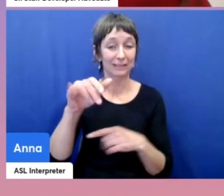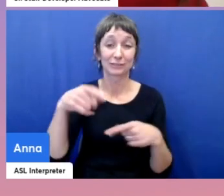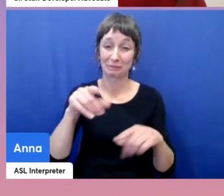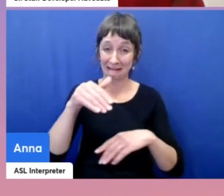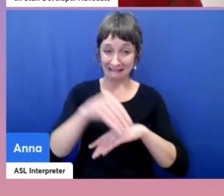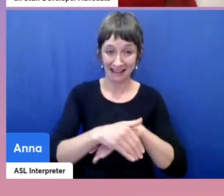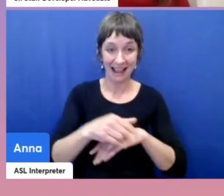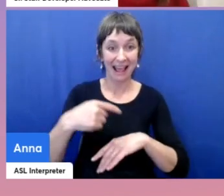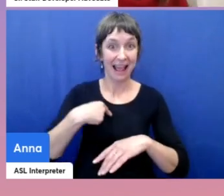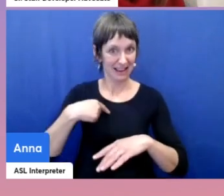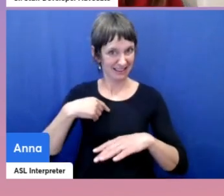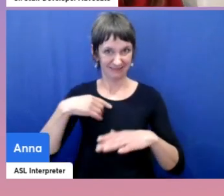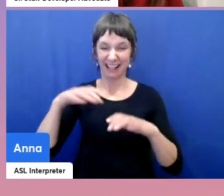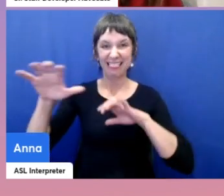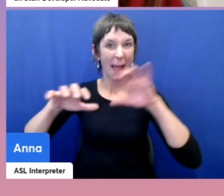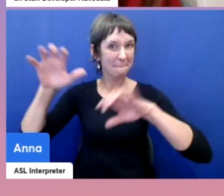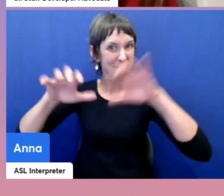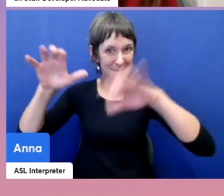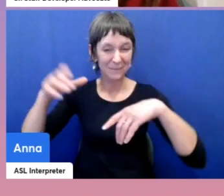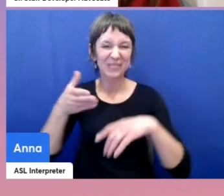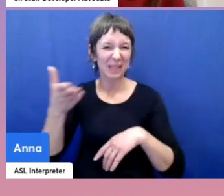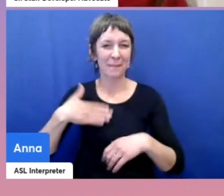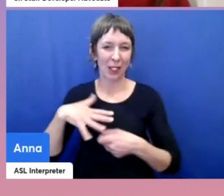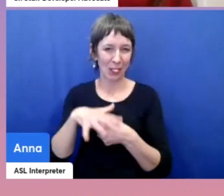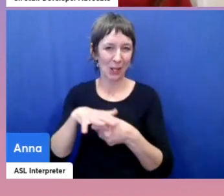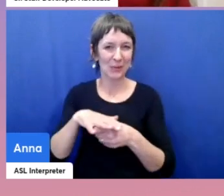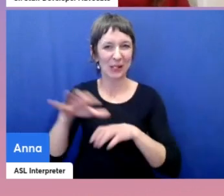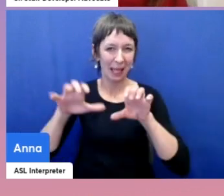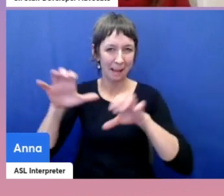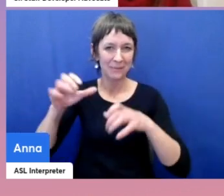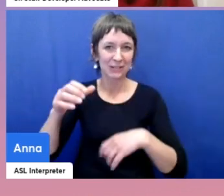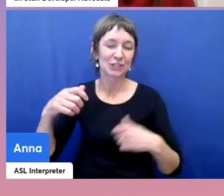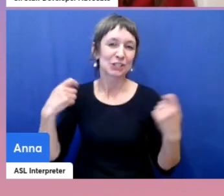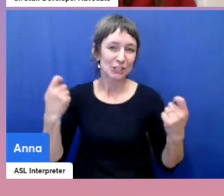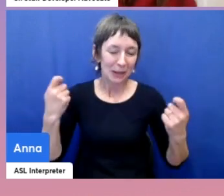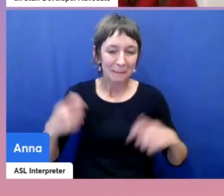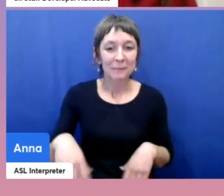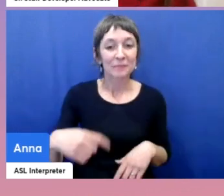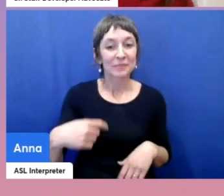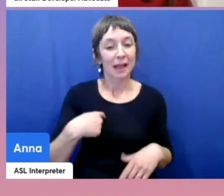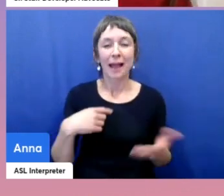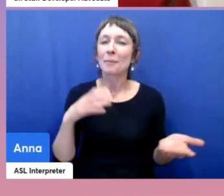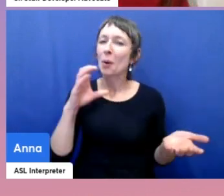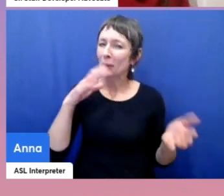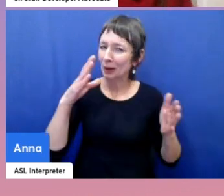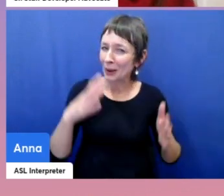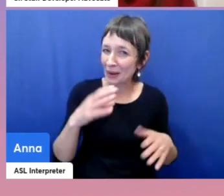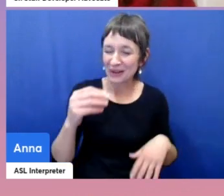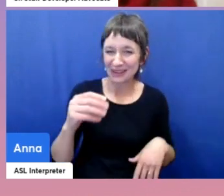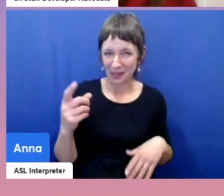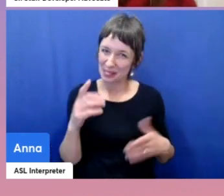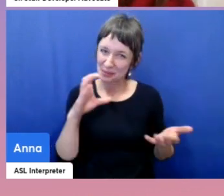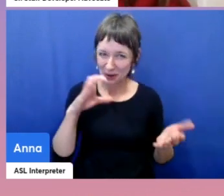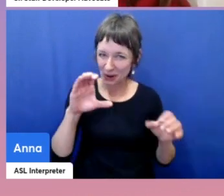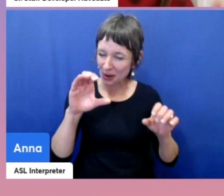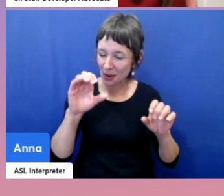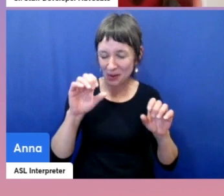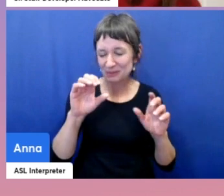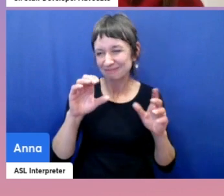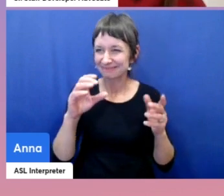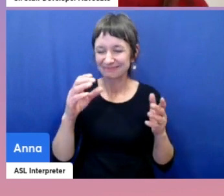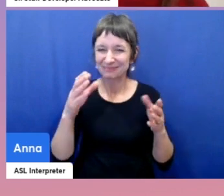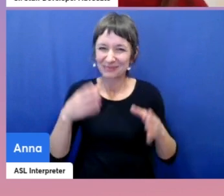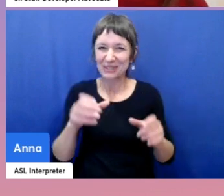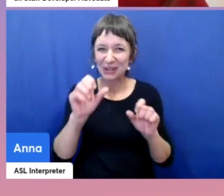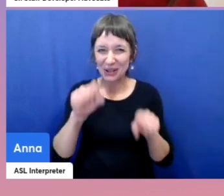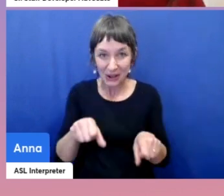my local climbing gym, and I also love capybaras. Clearly, I am a weirdo, and only a weirdo could dare come up with what